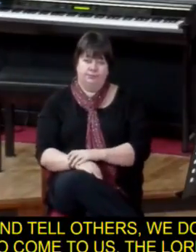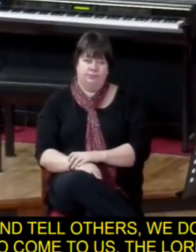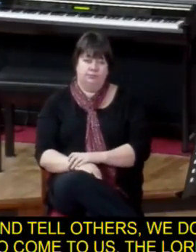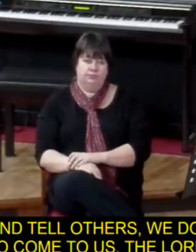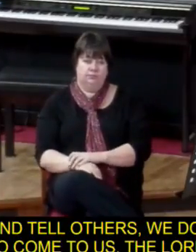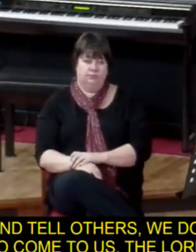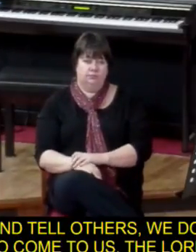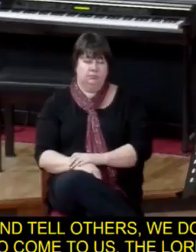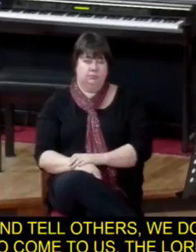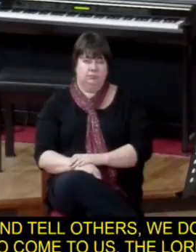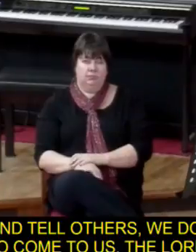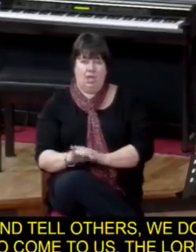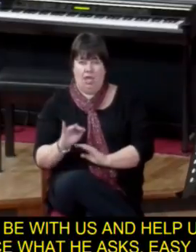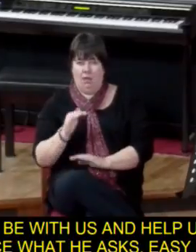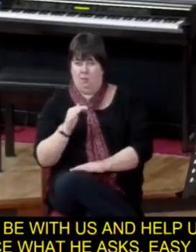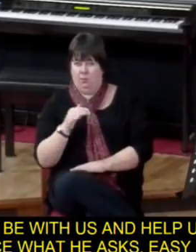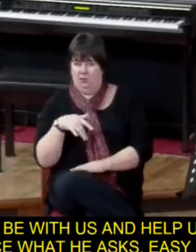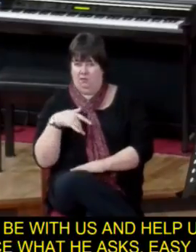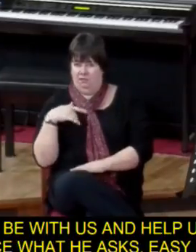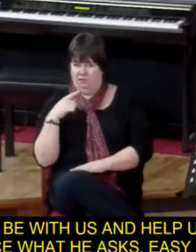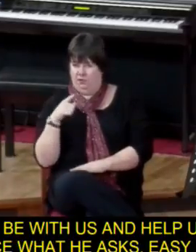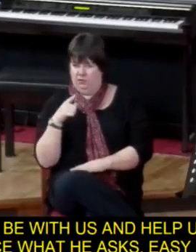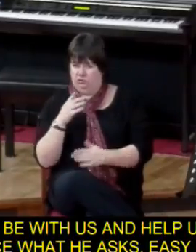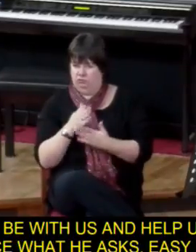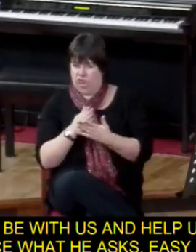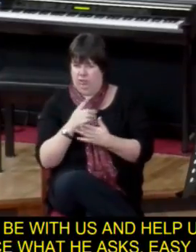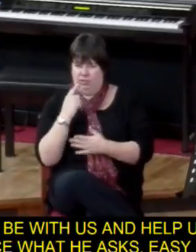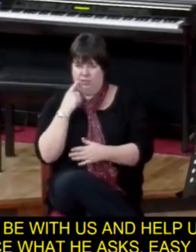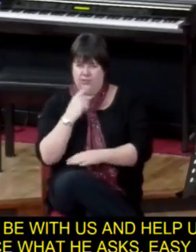Maybe it's not just so easy. What's the problem?